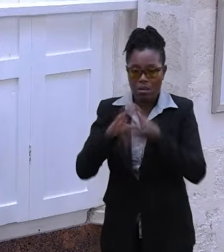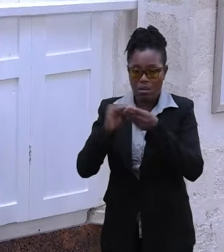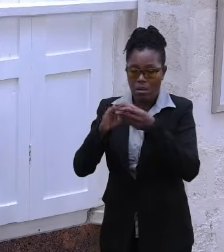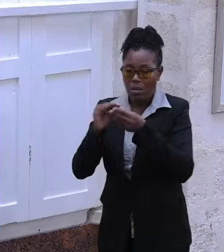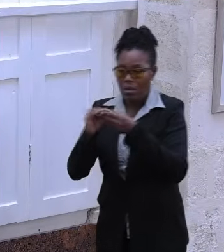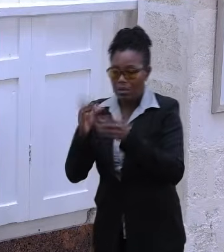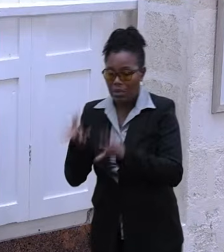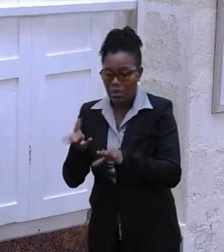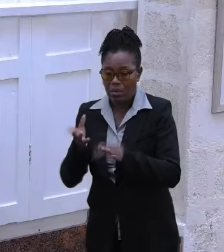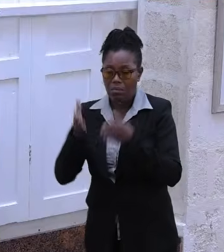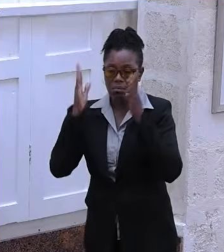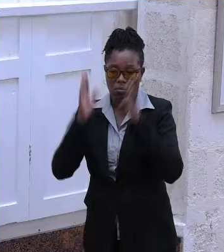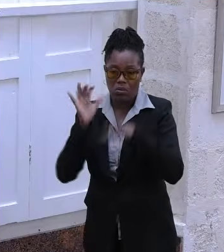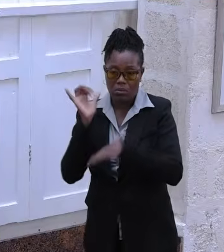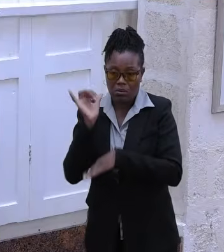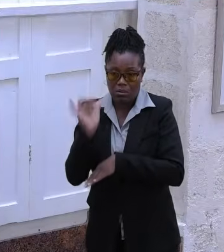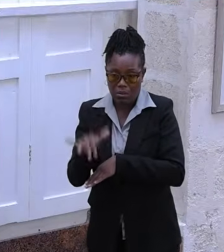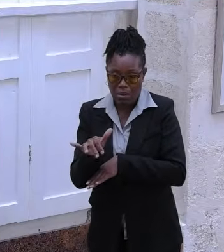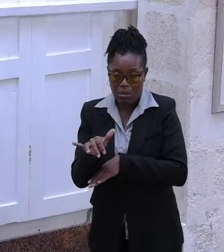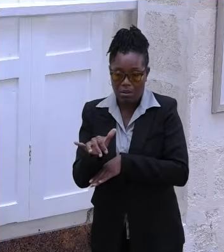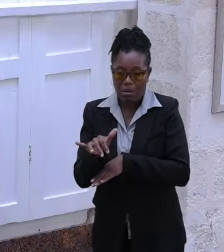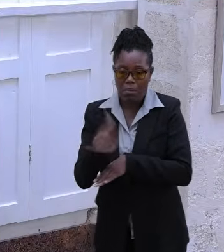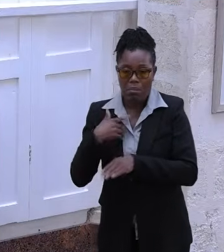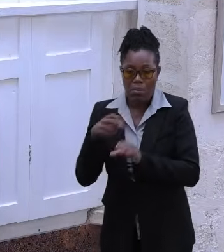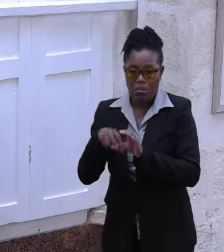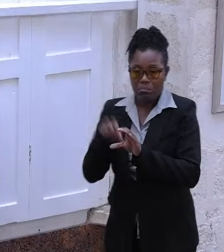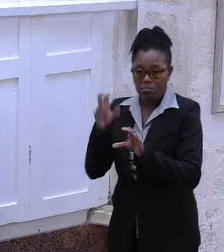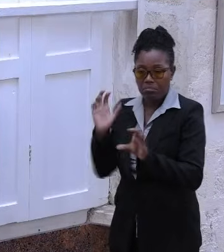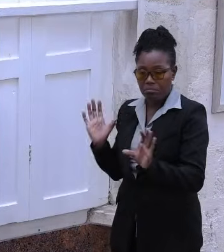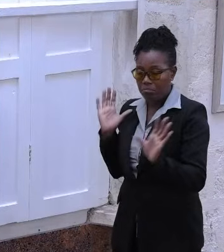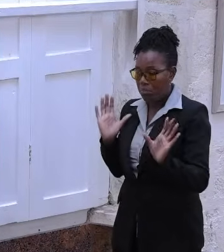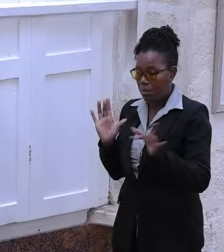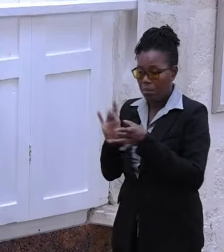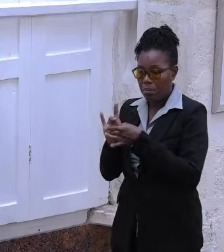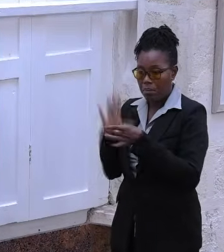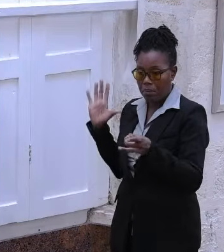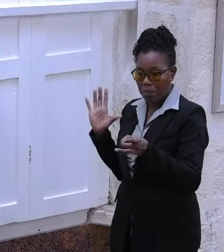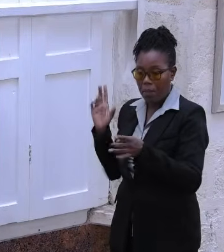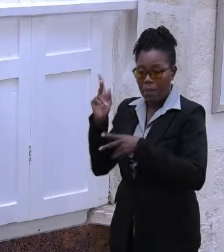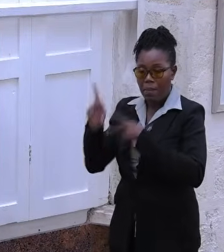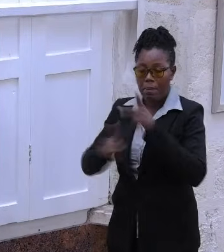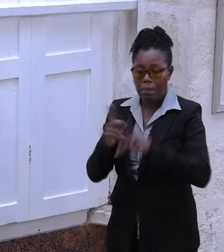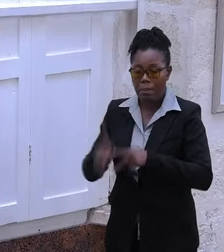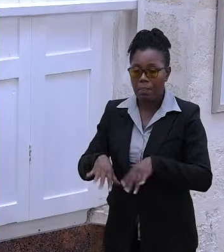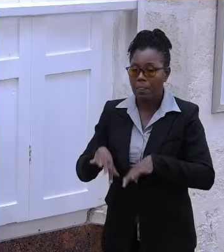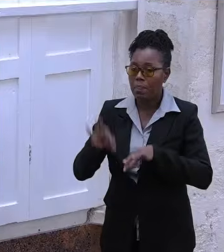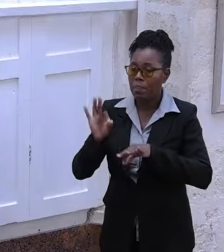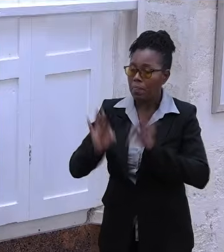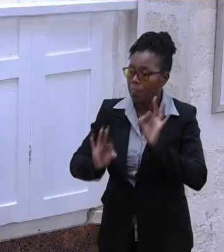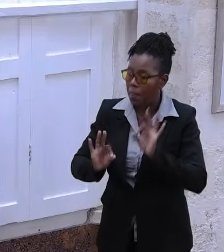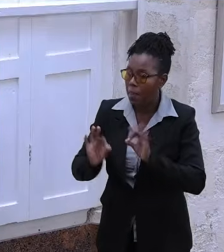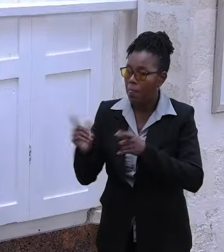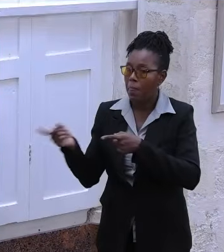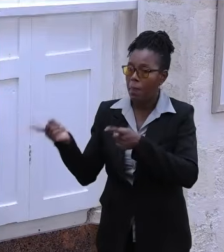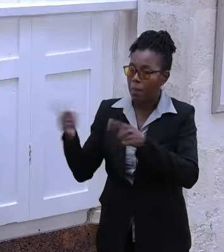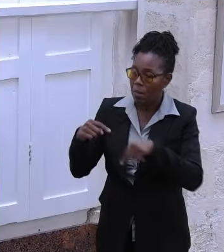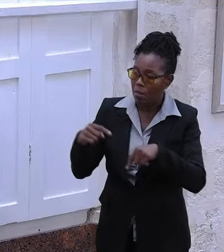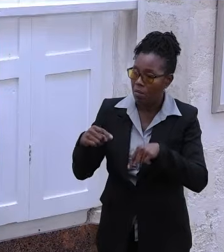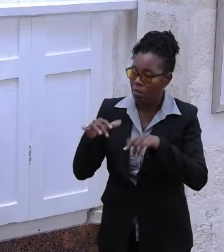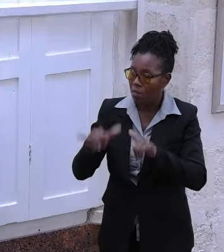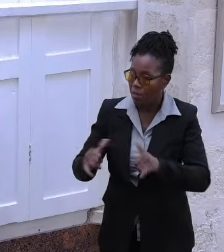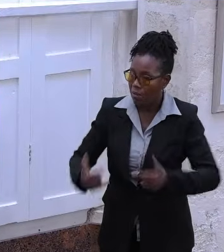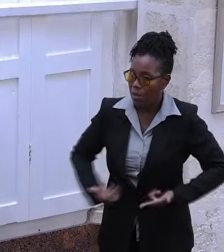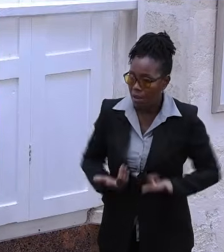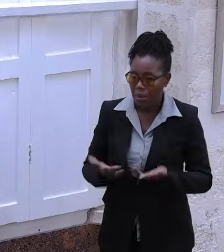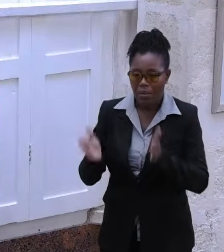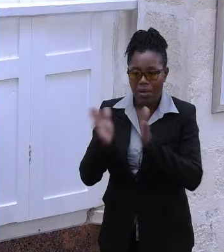regards to being made with regards to those people who have chosen to invest in Barbados and never asked for citizenship, residency, or